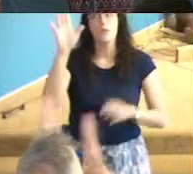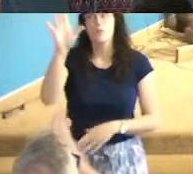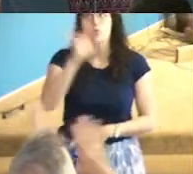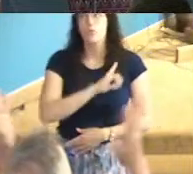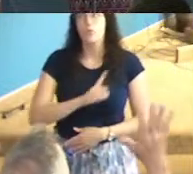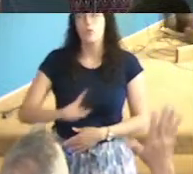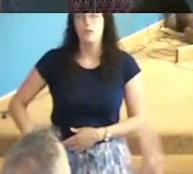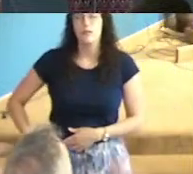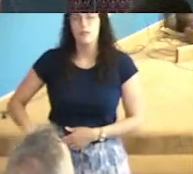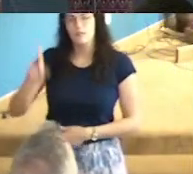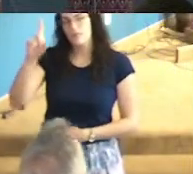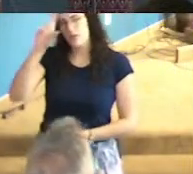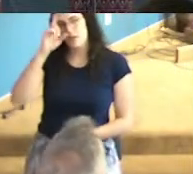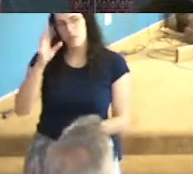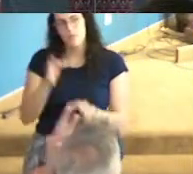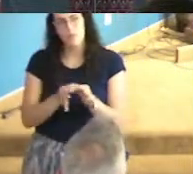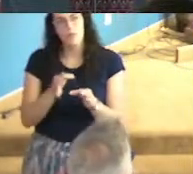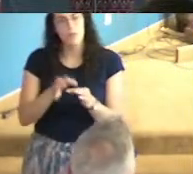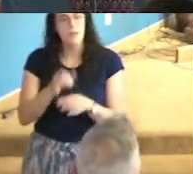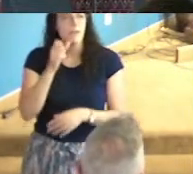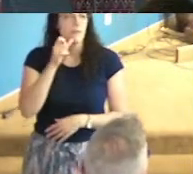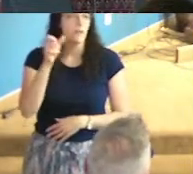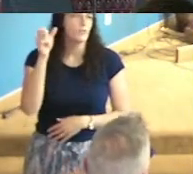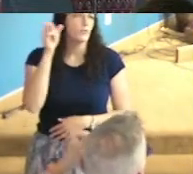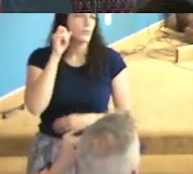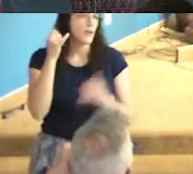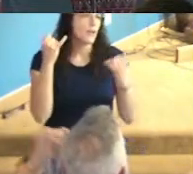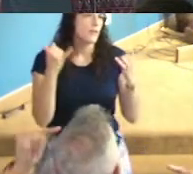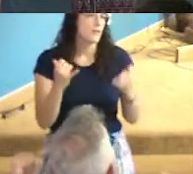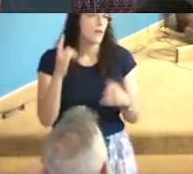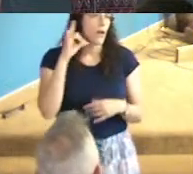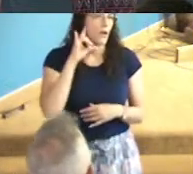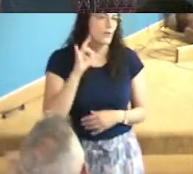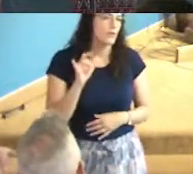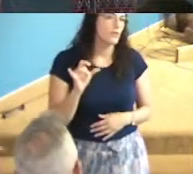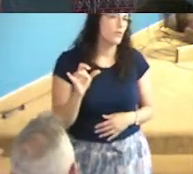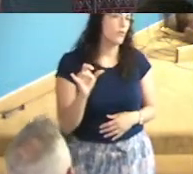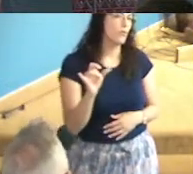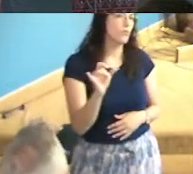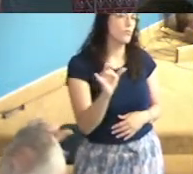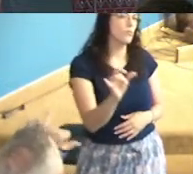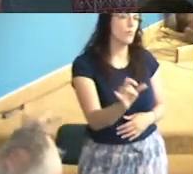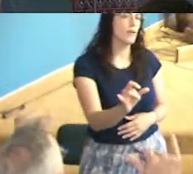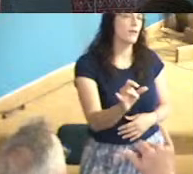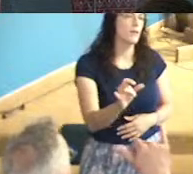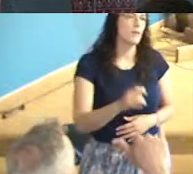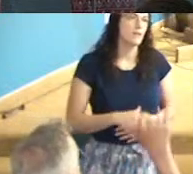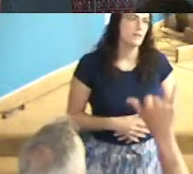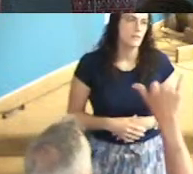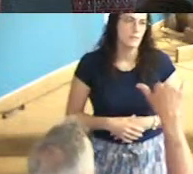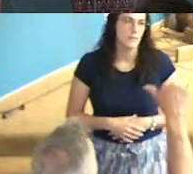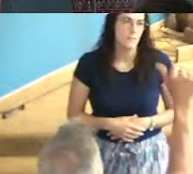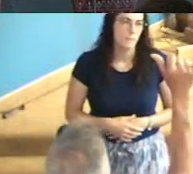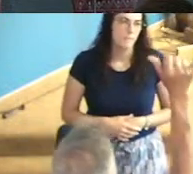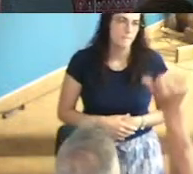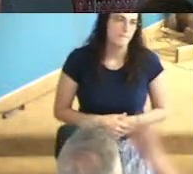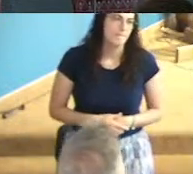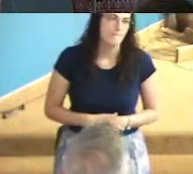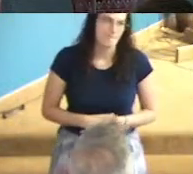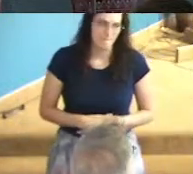praise. The Lord is faithful yesterday, now, and always.